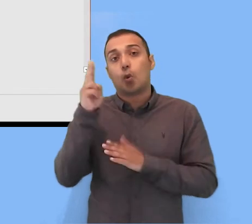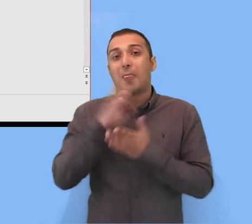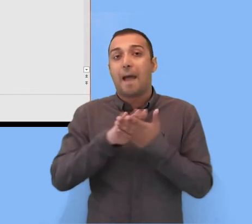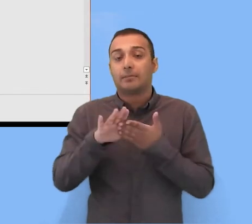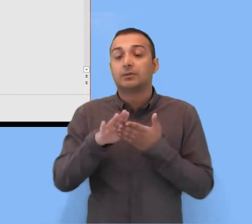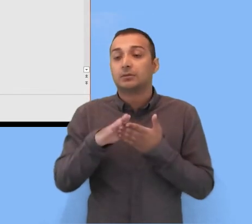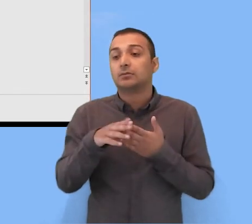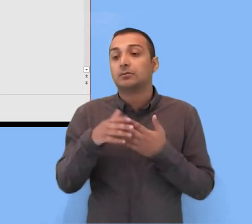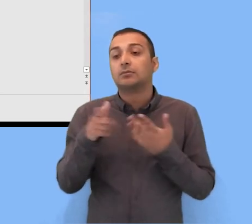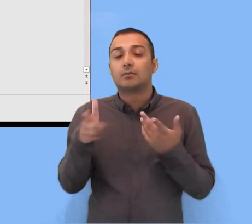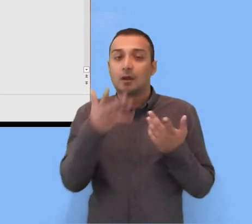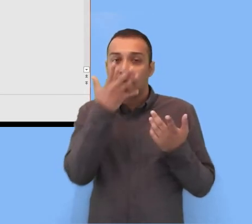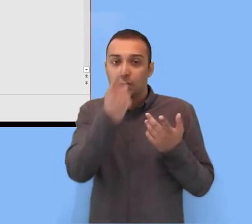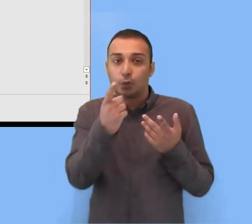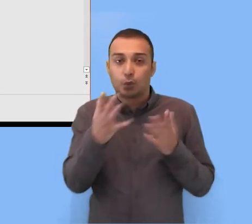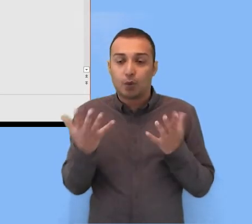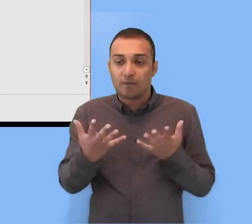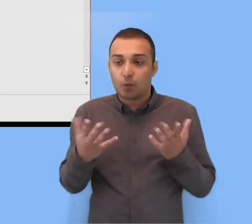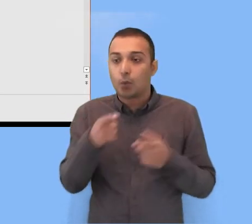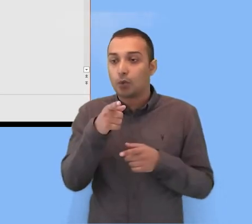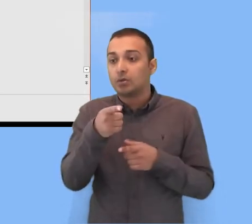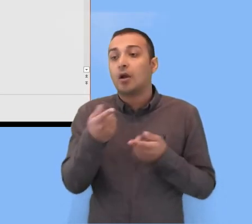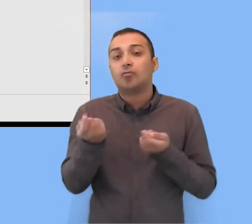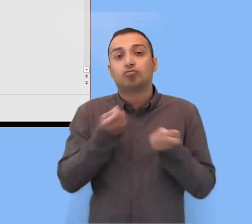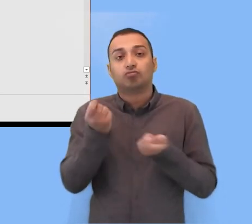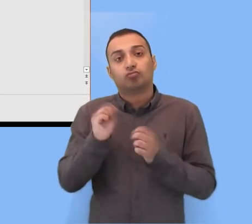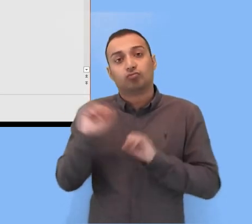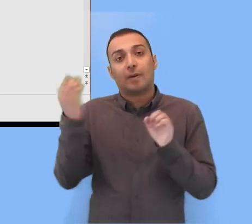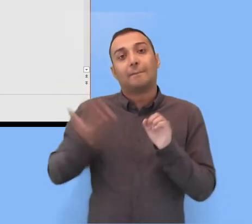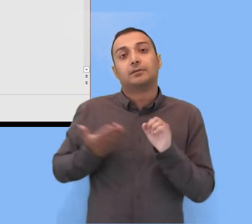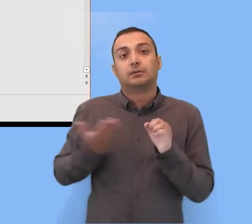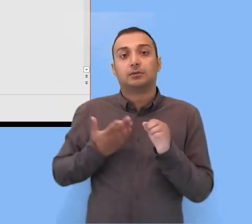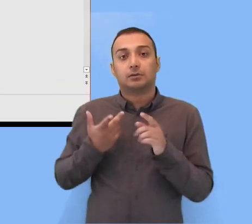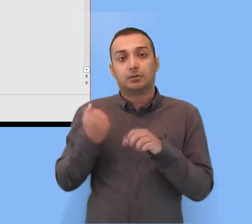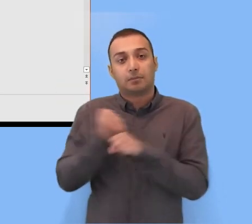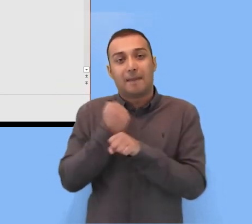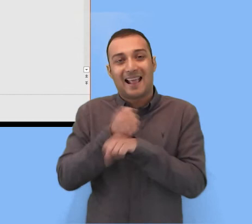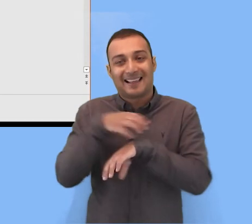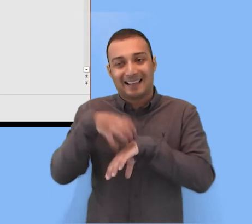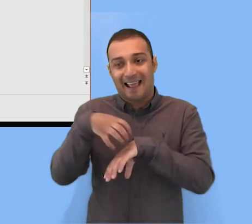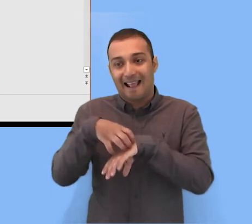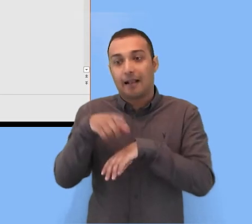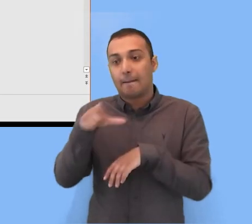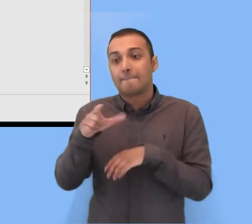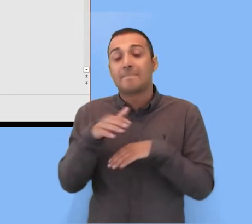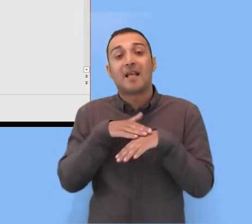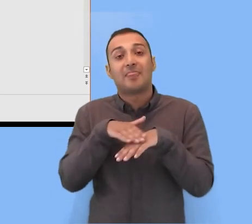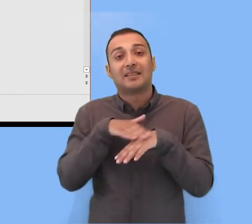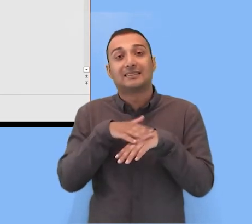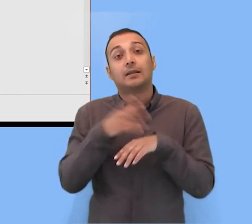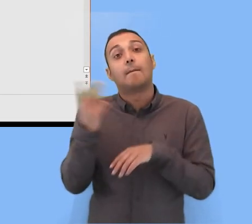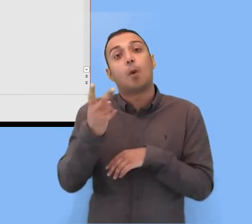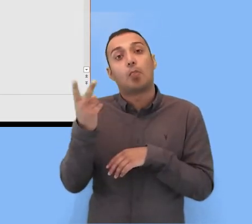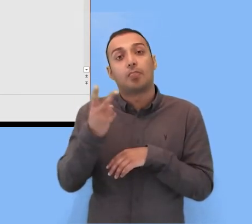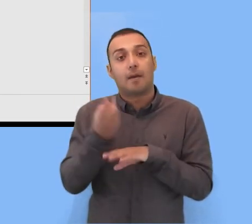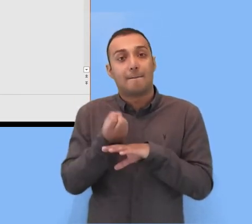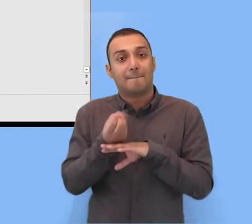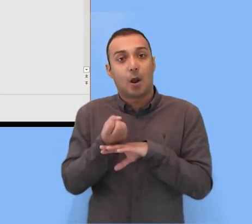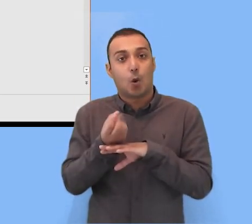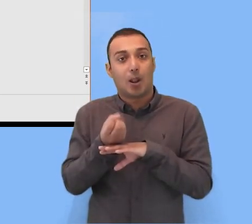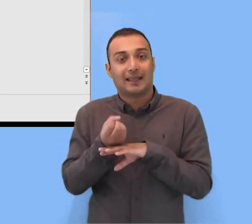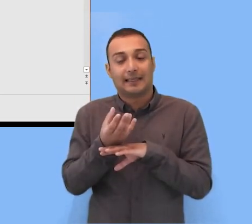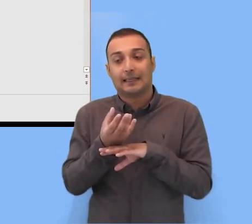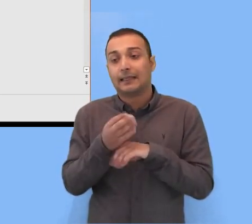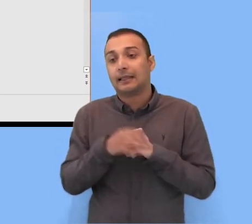anonymized, that she runs her own cake business. Ethnicity-wise, both parents are Bengali. And